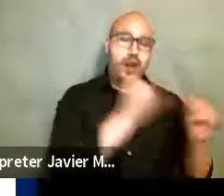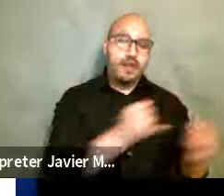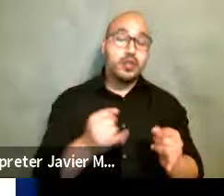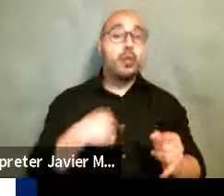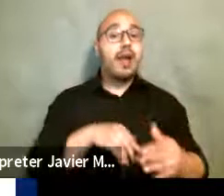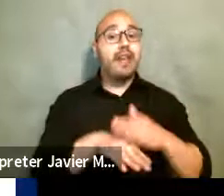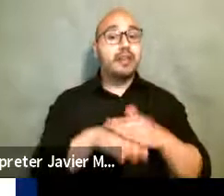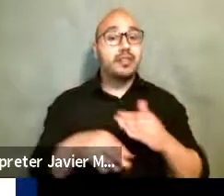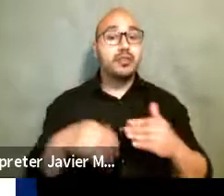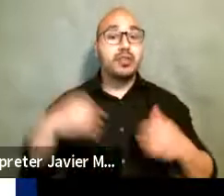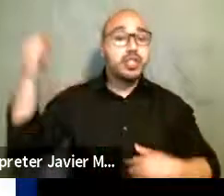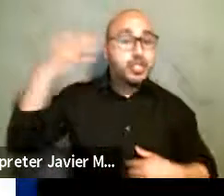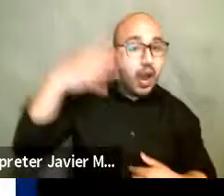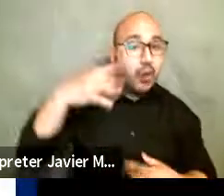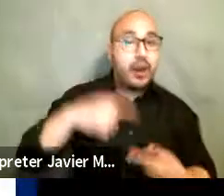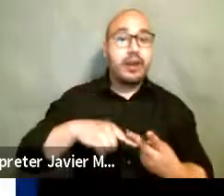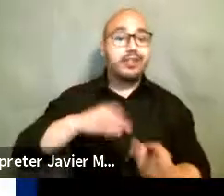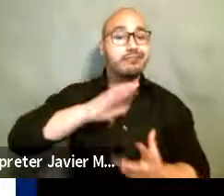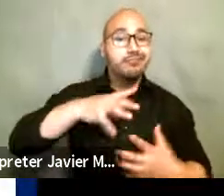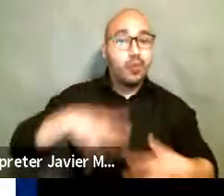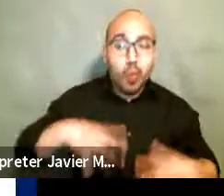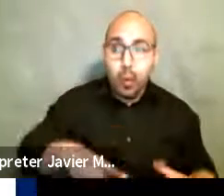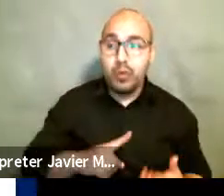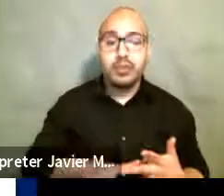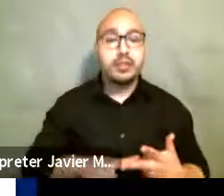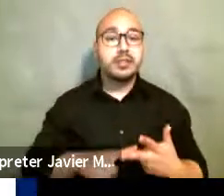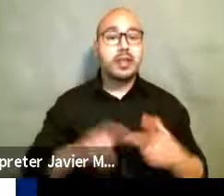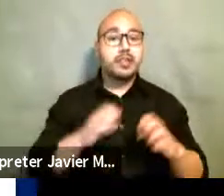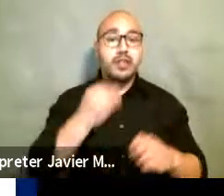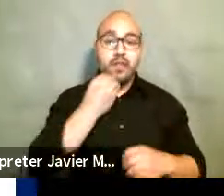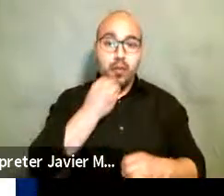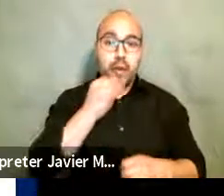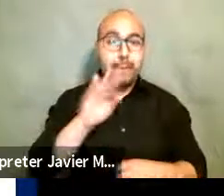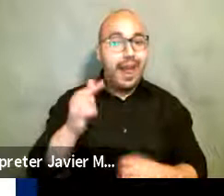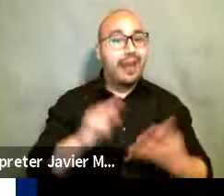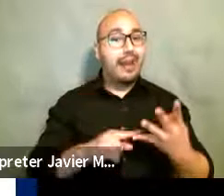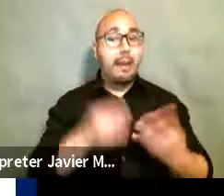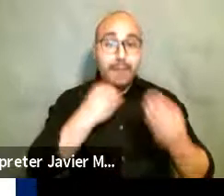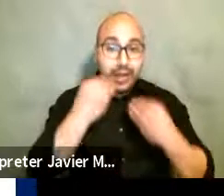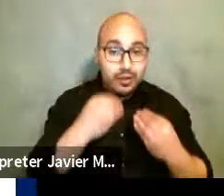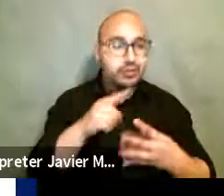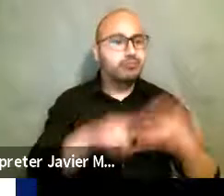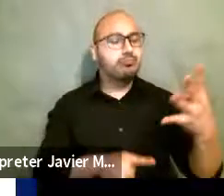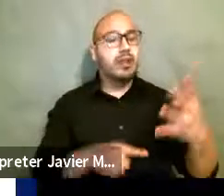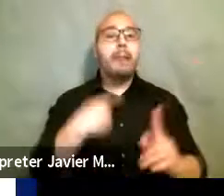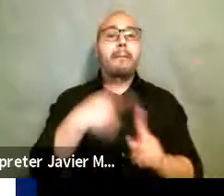showers, laundry, hot meals, emergency food bags, and then also we're a MAP point, which